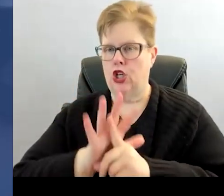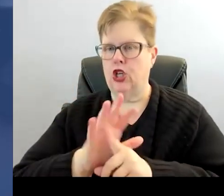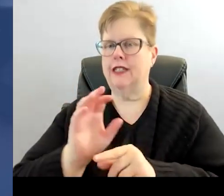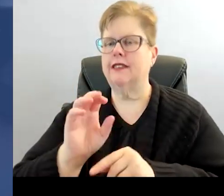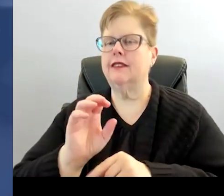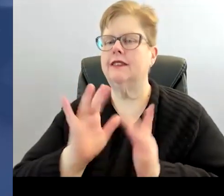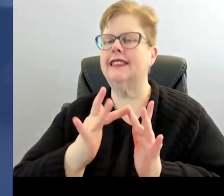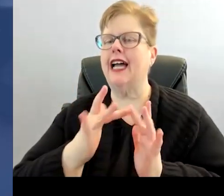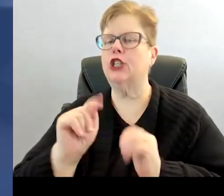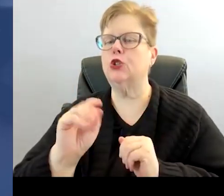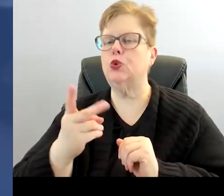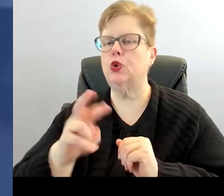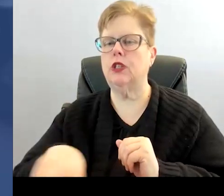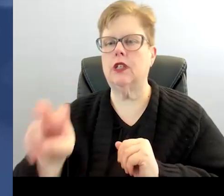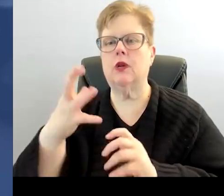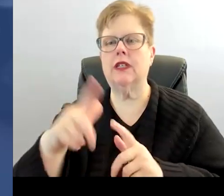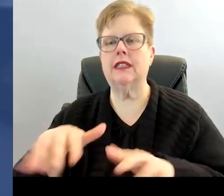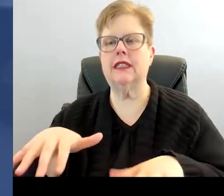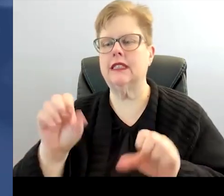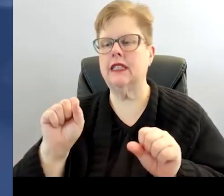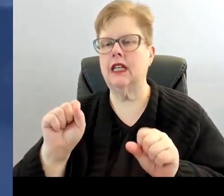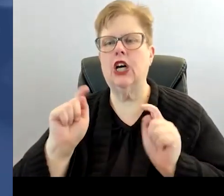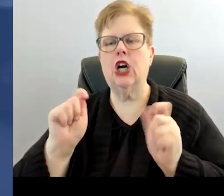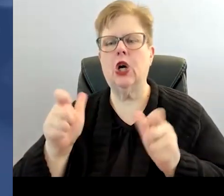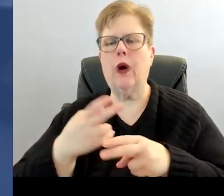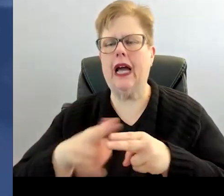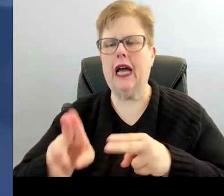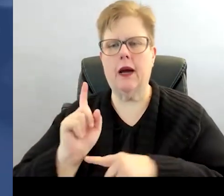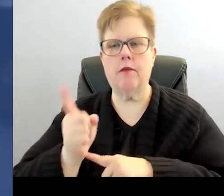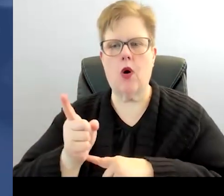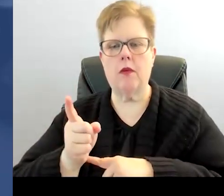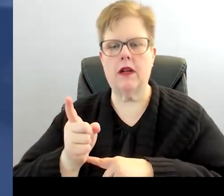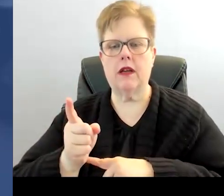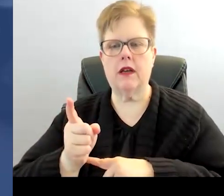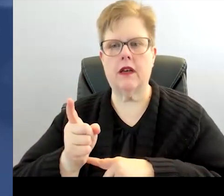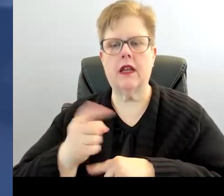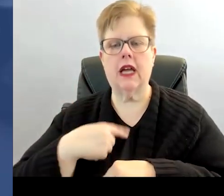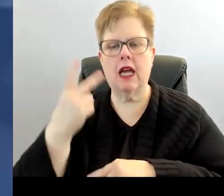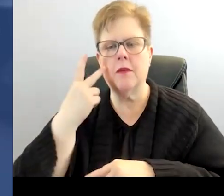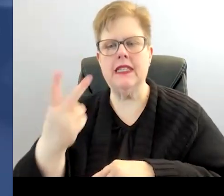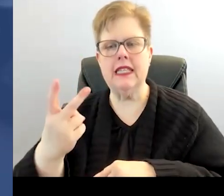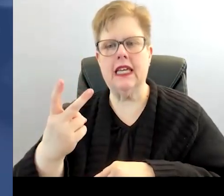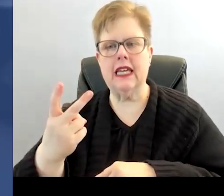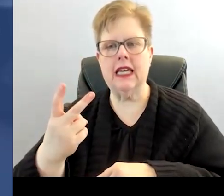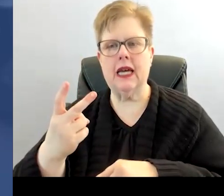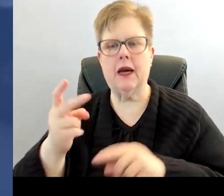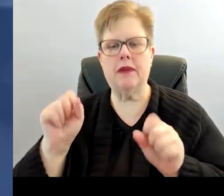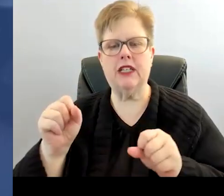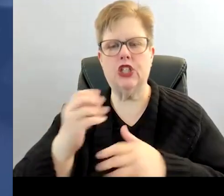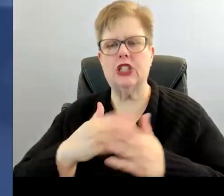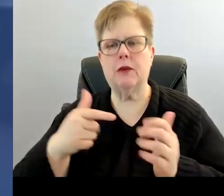tour. I do want to take just a quick moment because I am seeing potentially